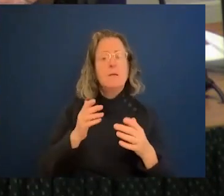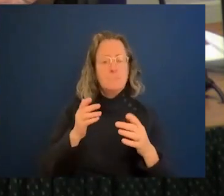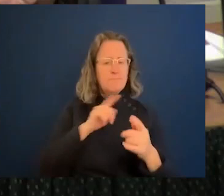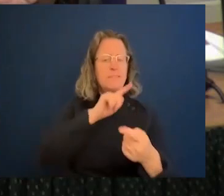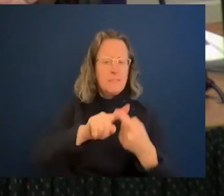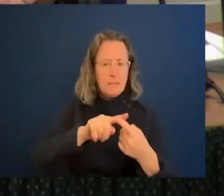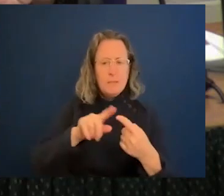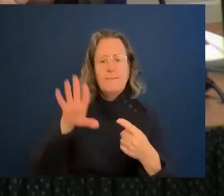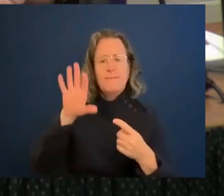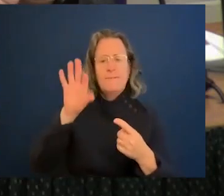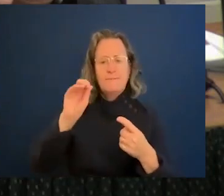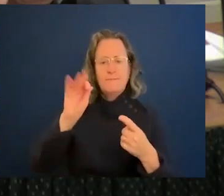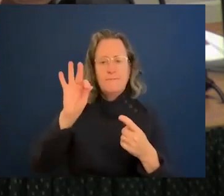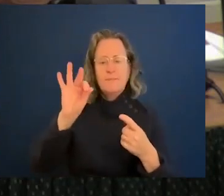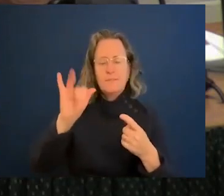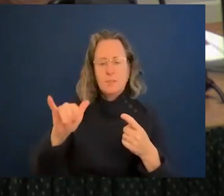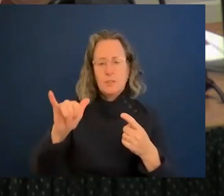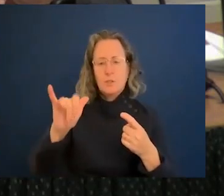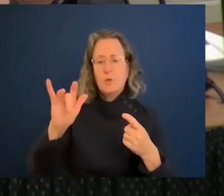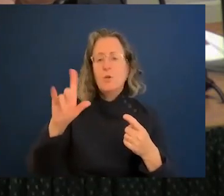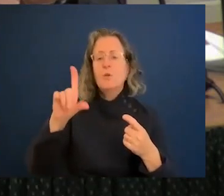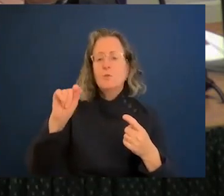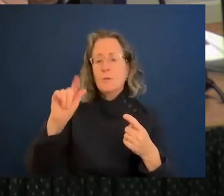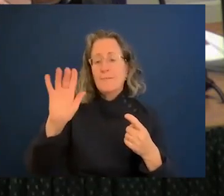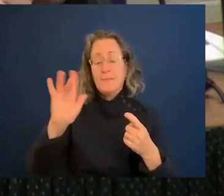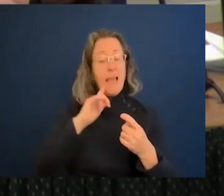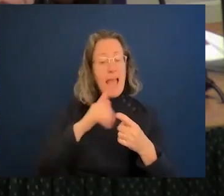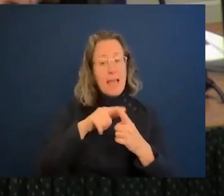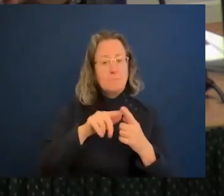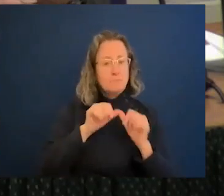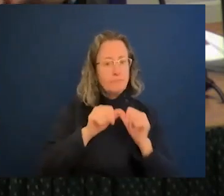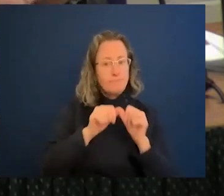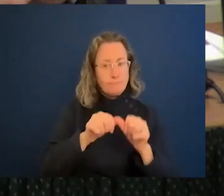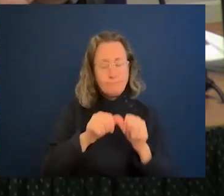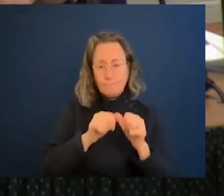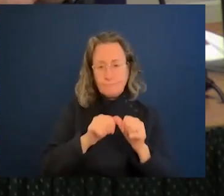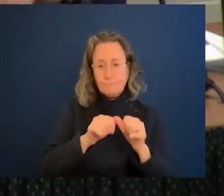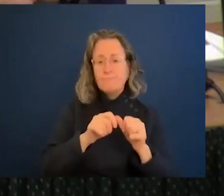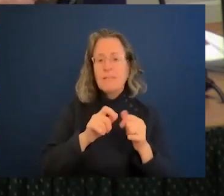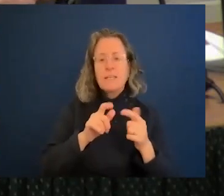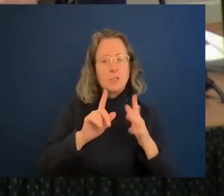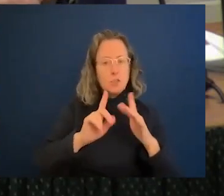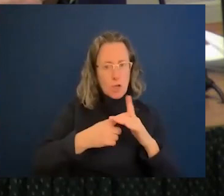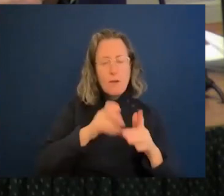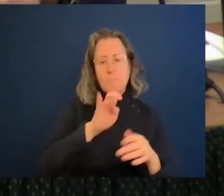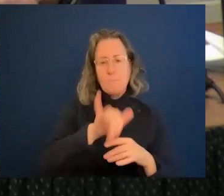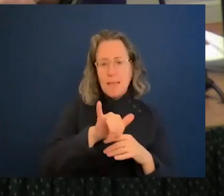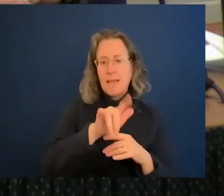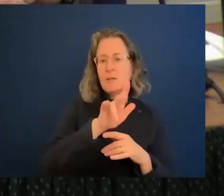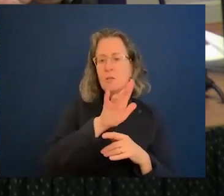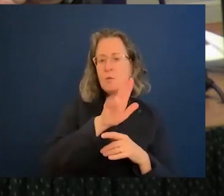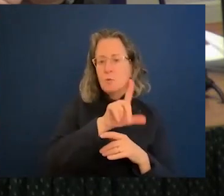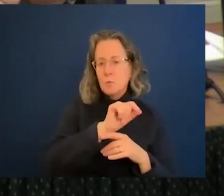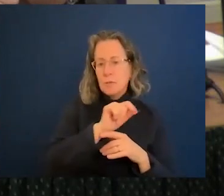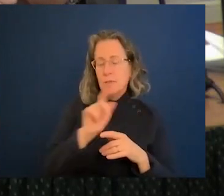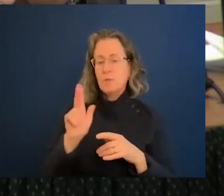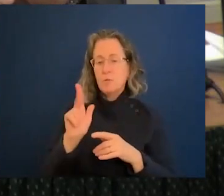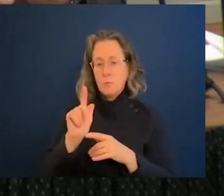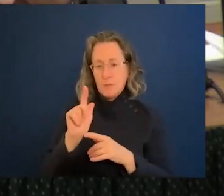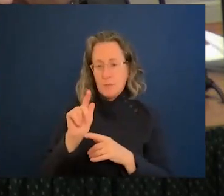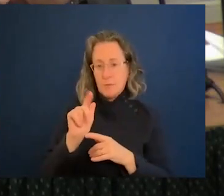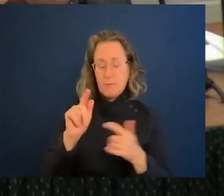capacity by May of 2023. two pursuing parallel tracks of further information